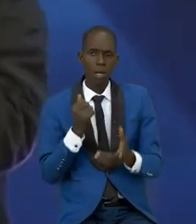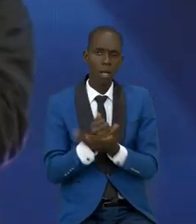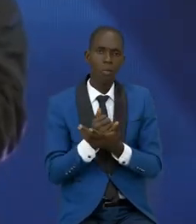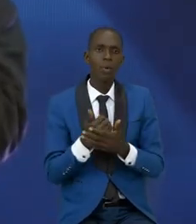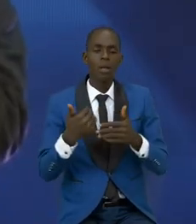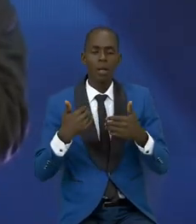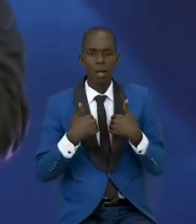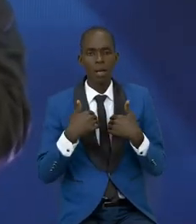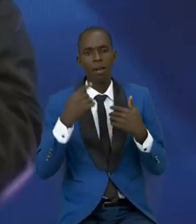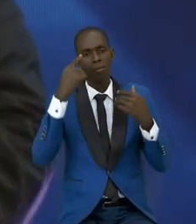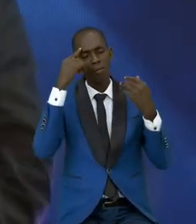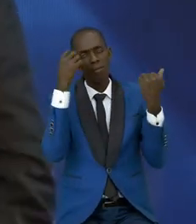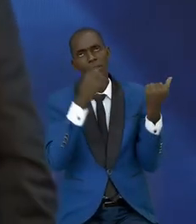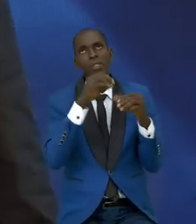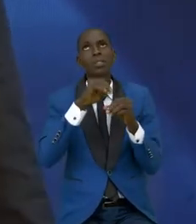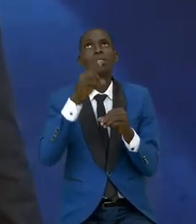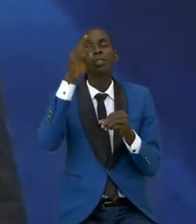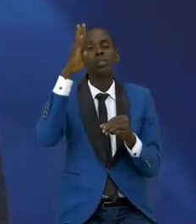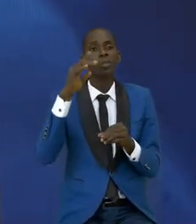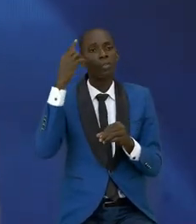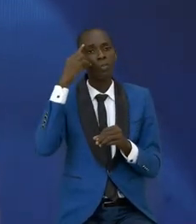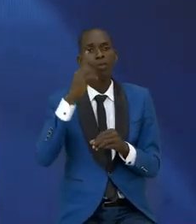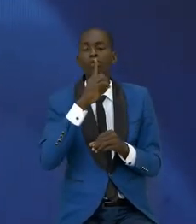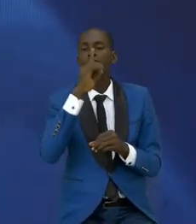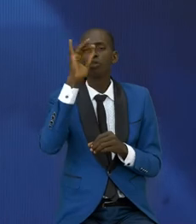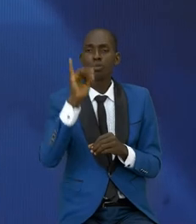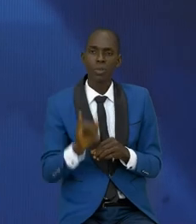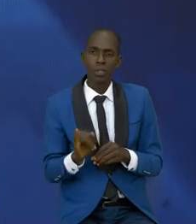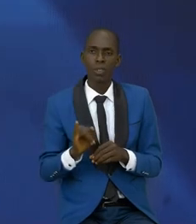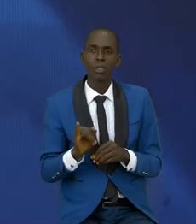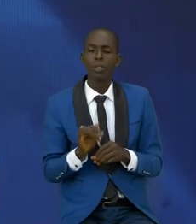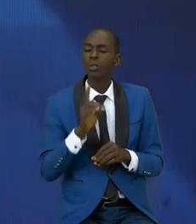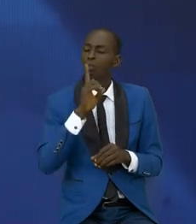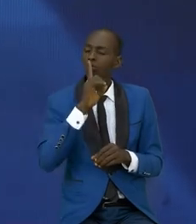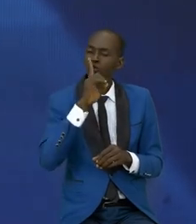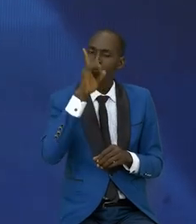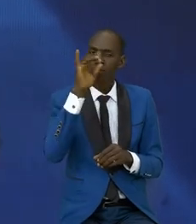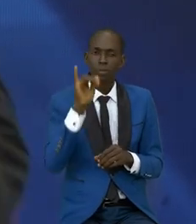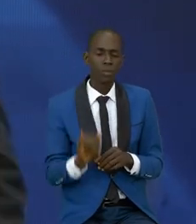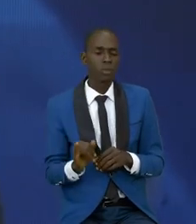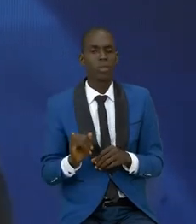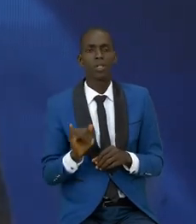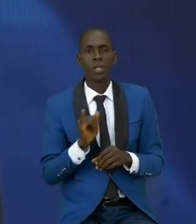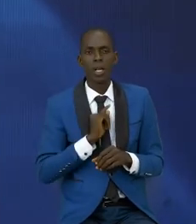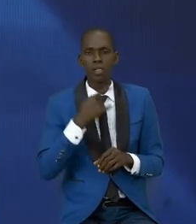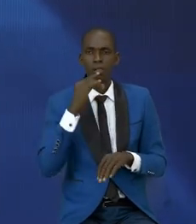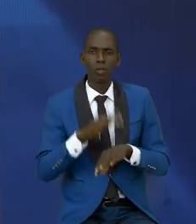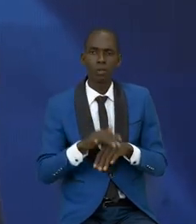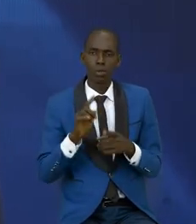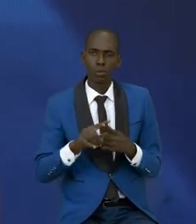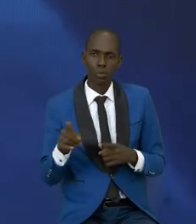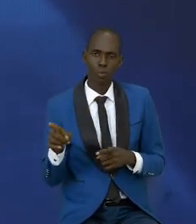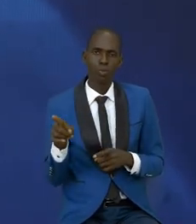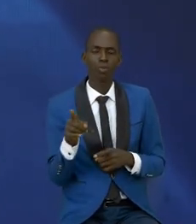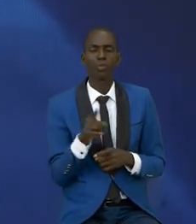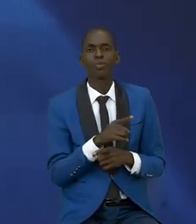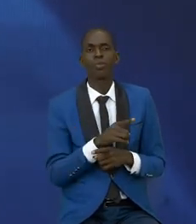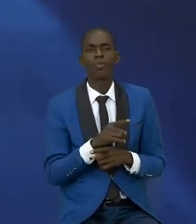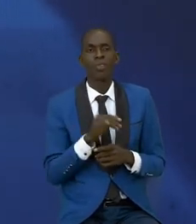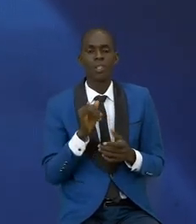verse 23, for verily, truly, certainly, assuredly, I say unto you,